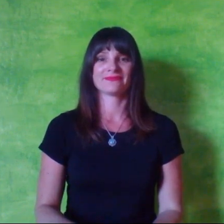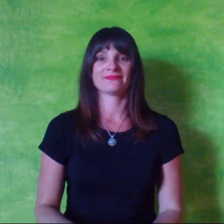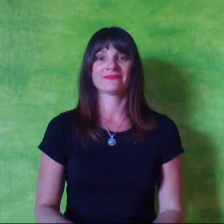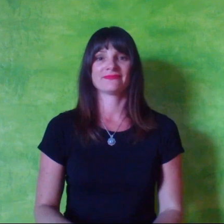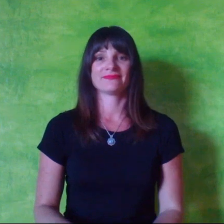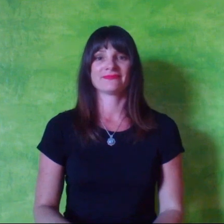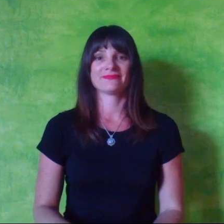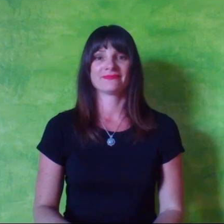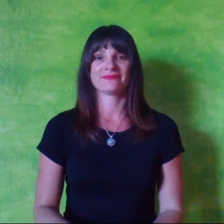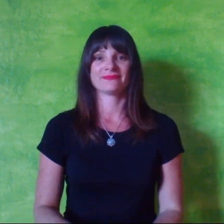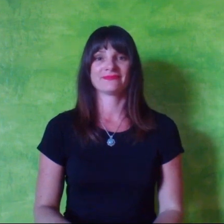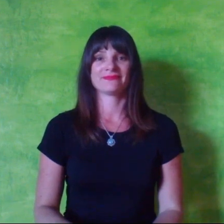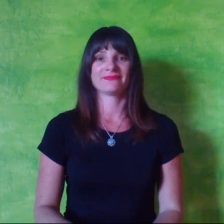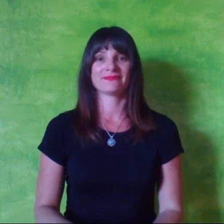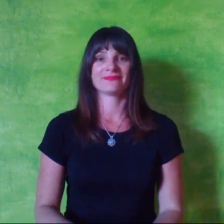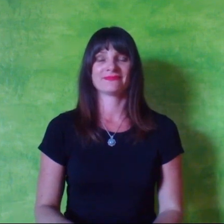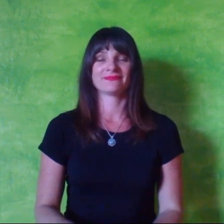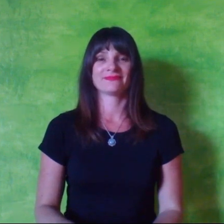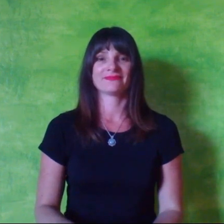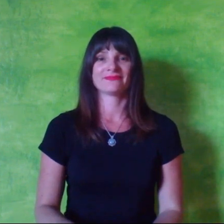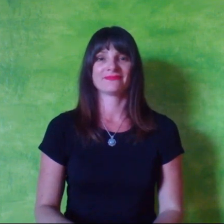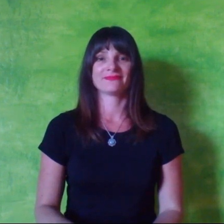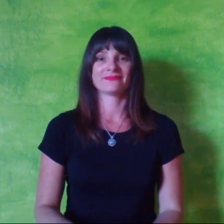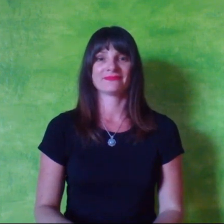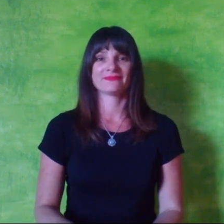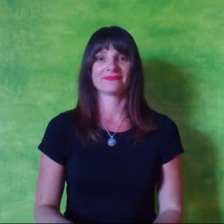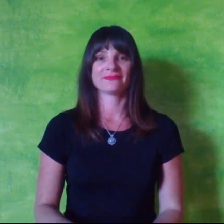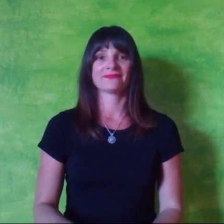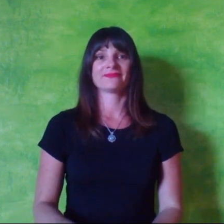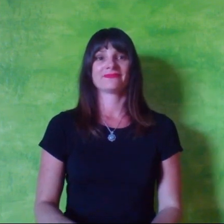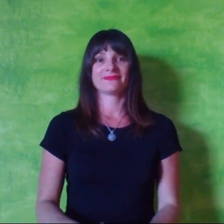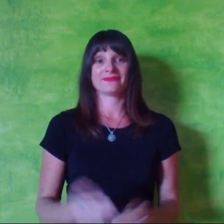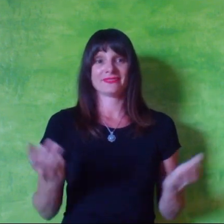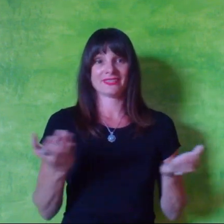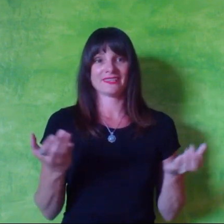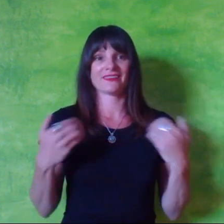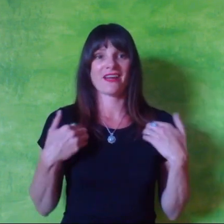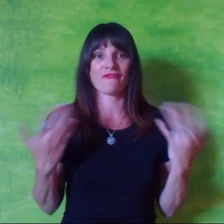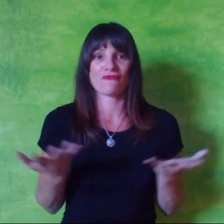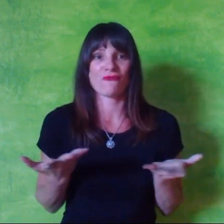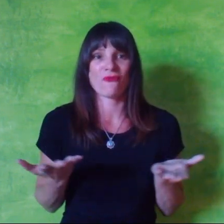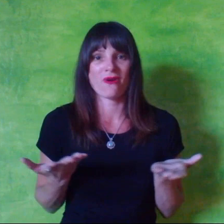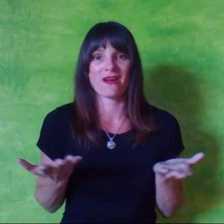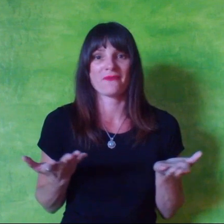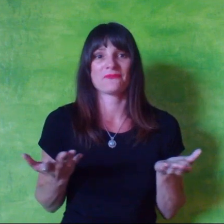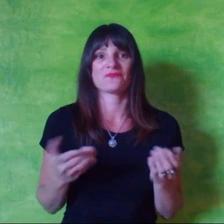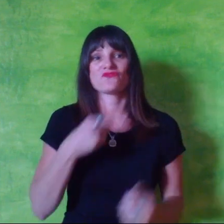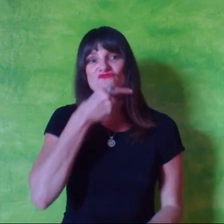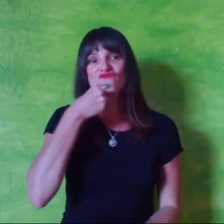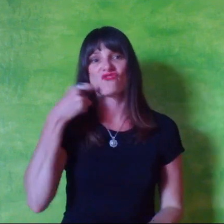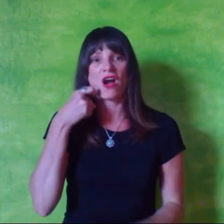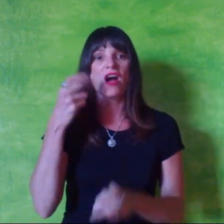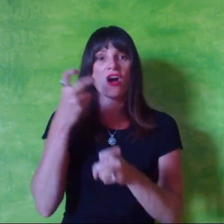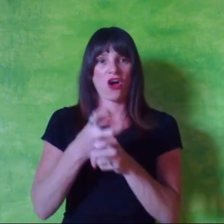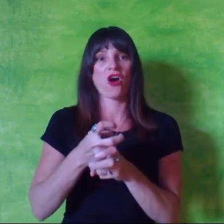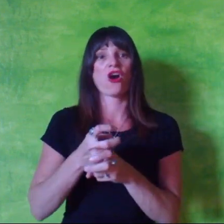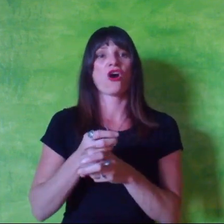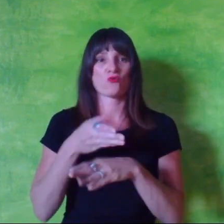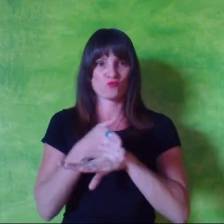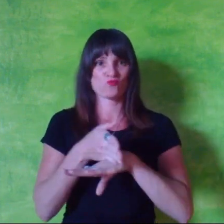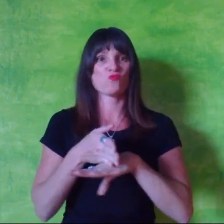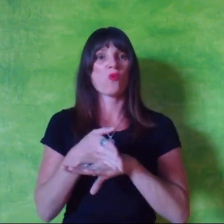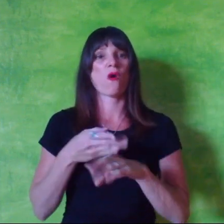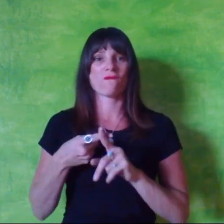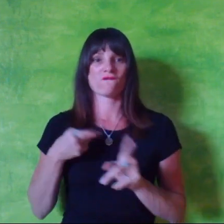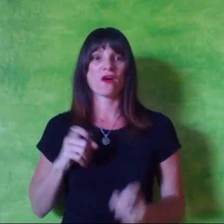So this is that good dry hard wood from this manzanita. You can see the coloring in it, and I've